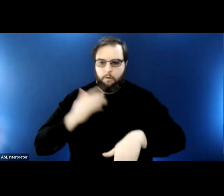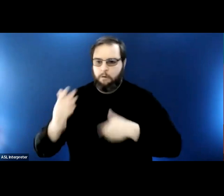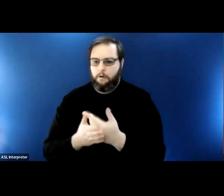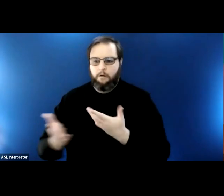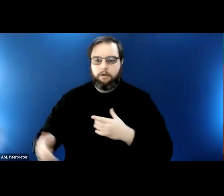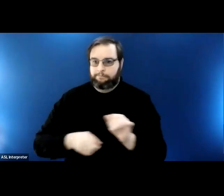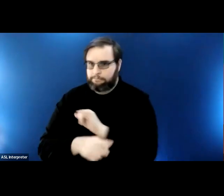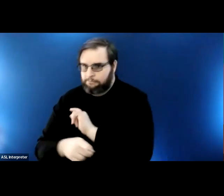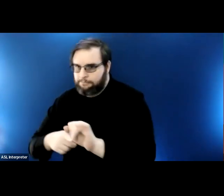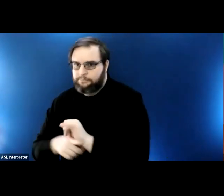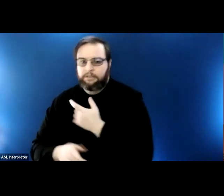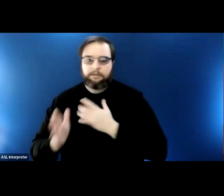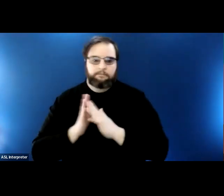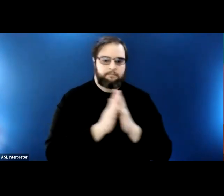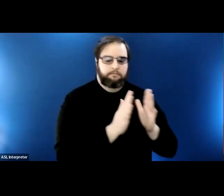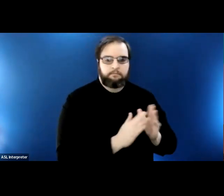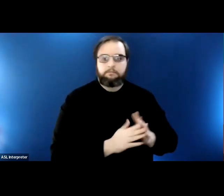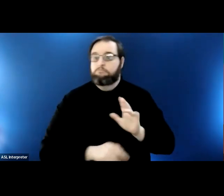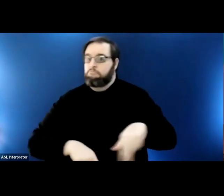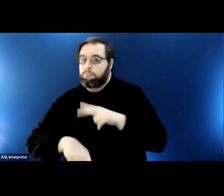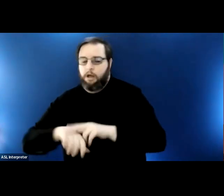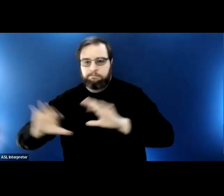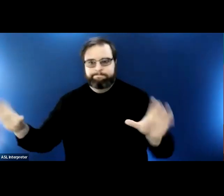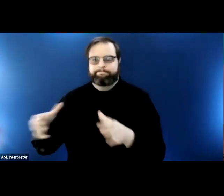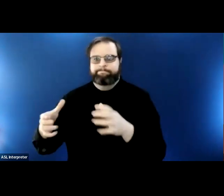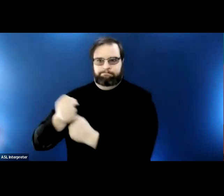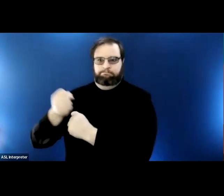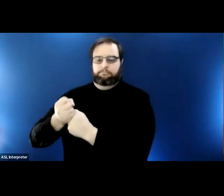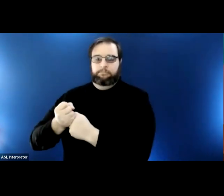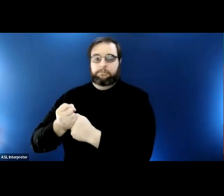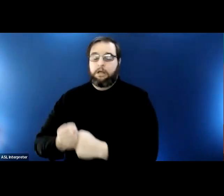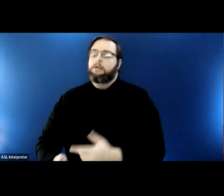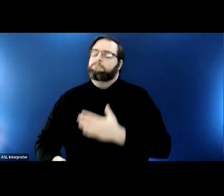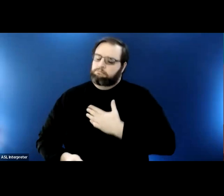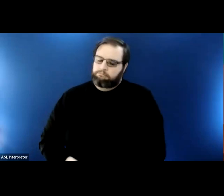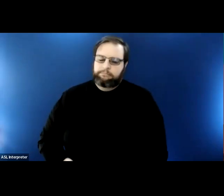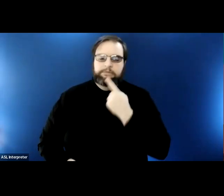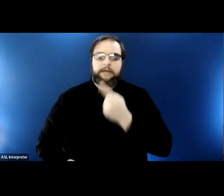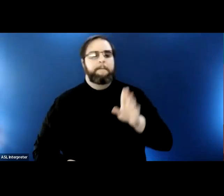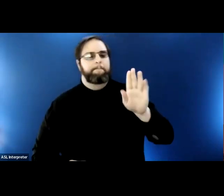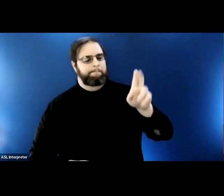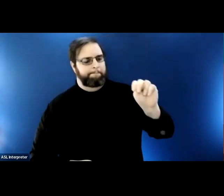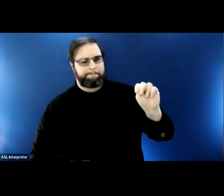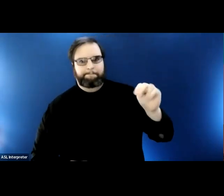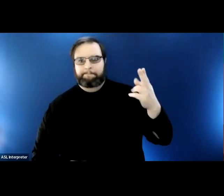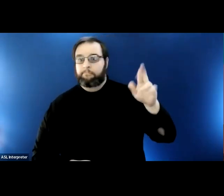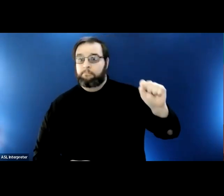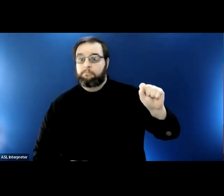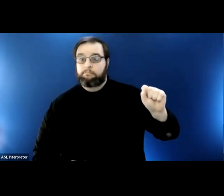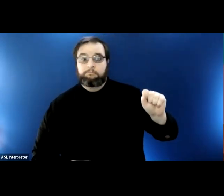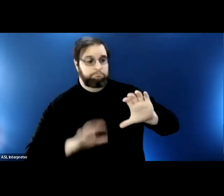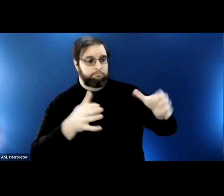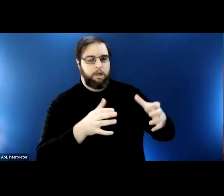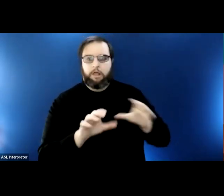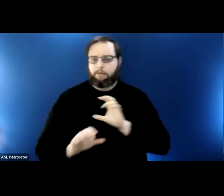and communities in which we serve. I can honestly say without hesitation that the Biden-Harris administration has invested more